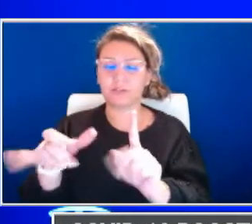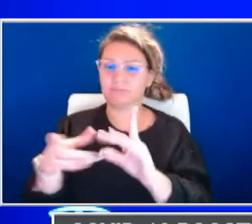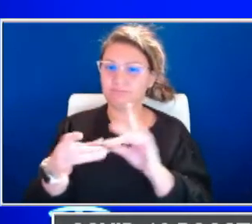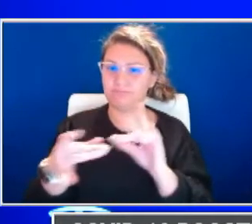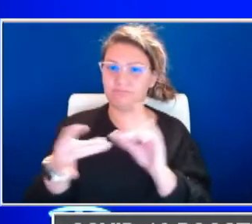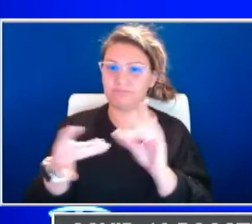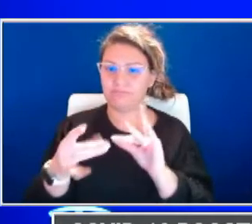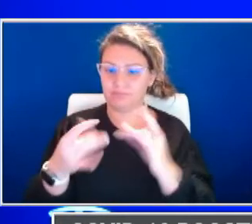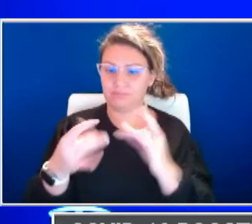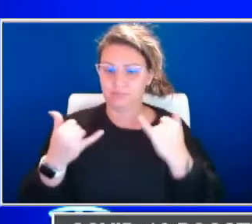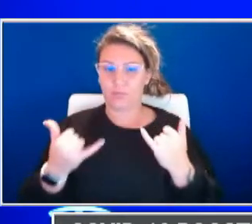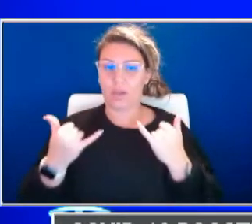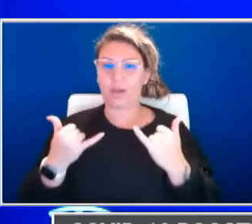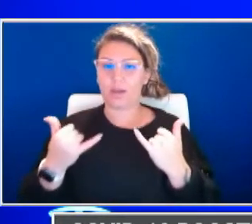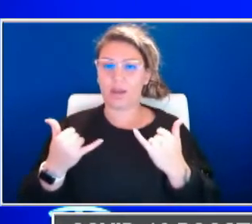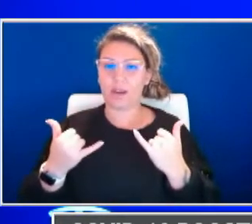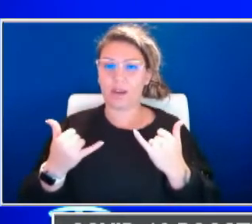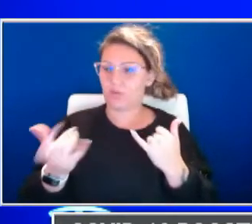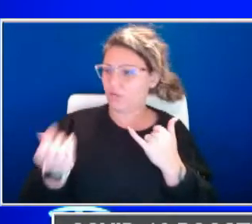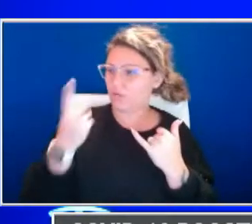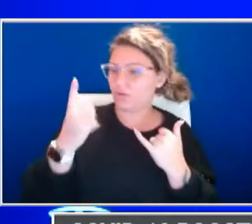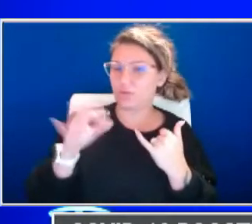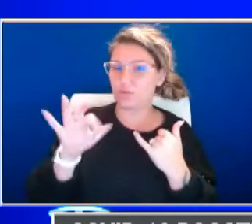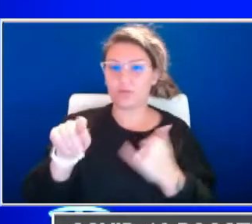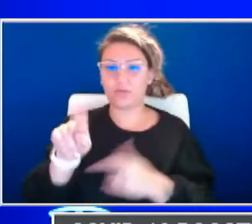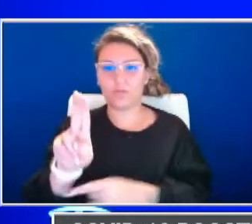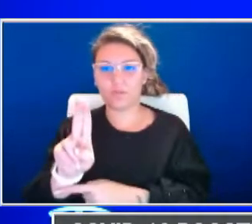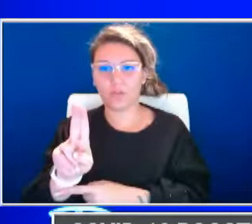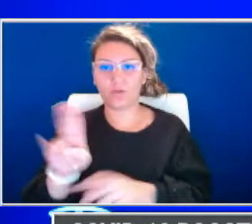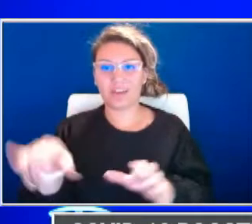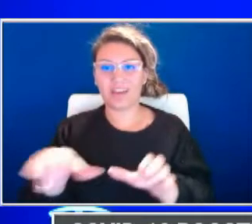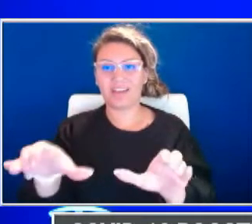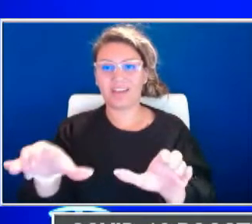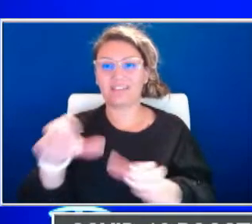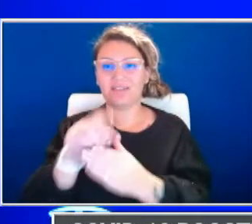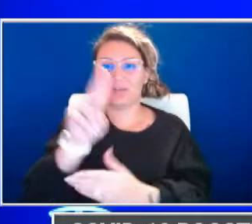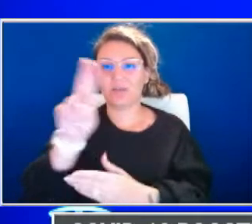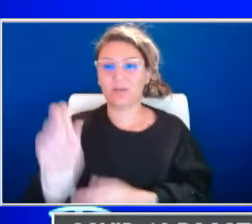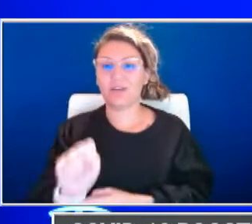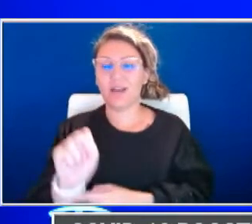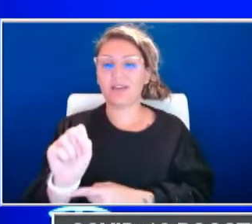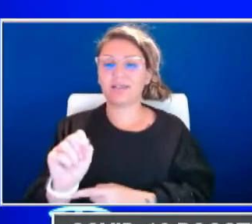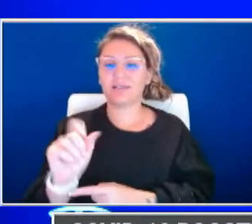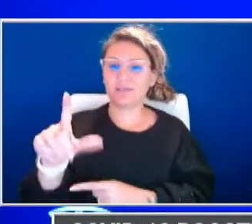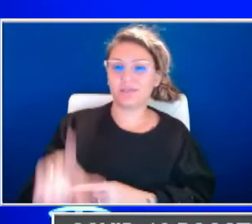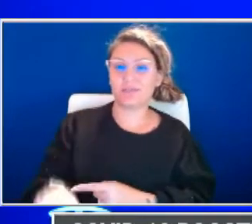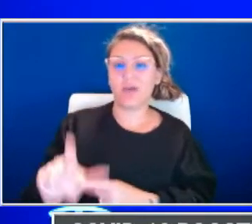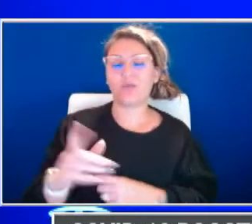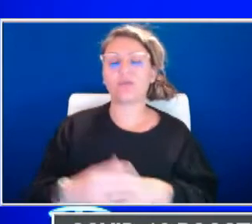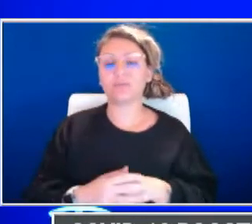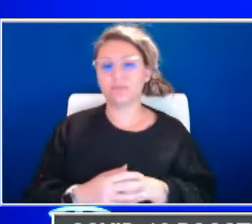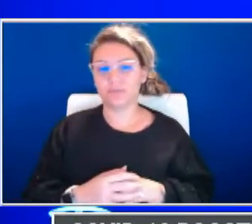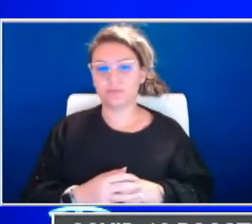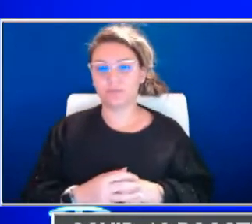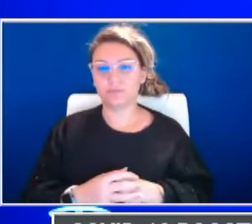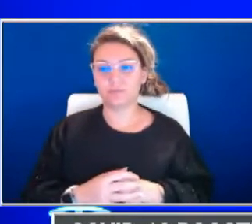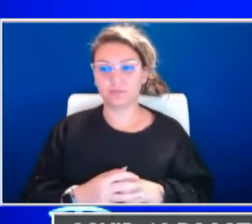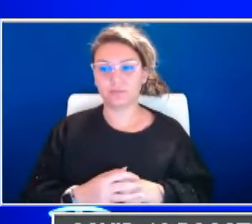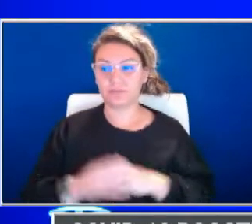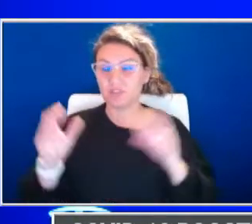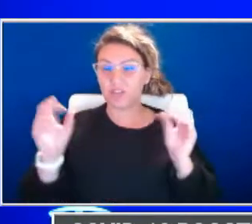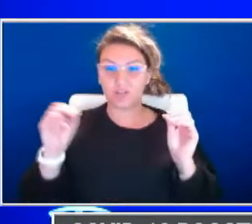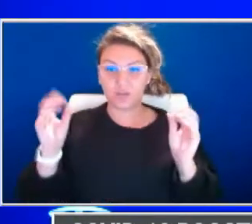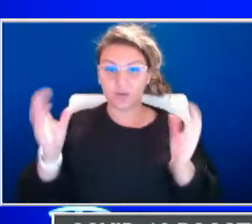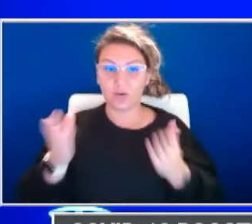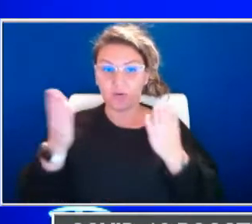we know and understand that influenza activity in the United States is very low. We know that there is no recommendation for